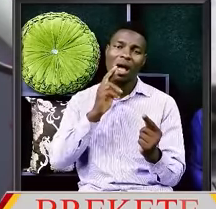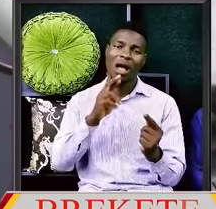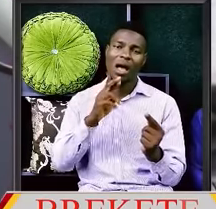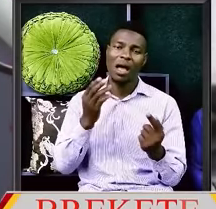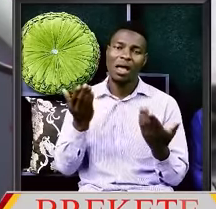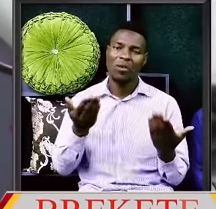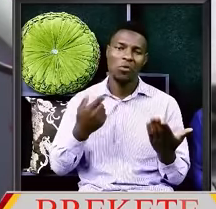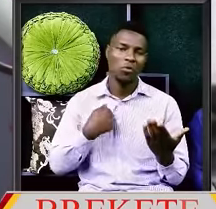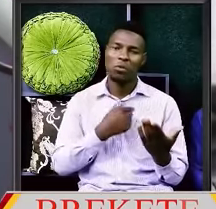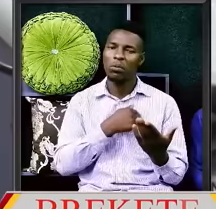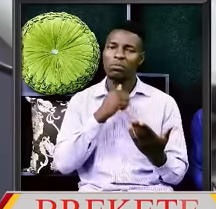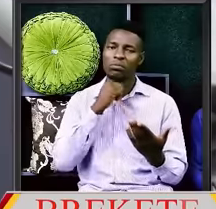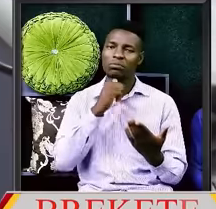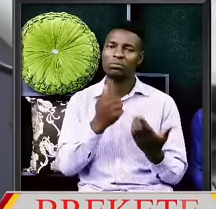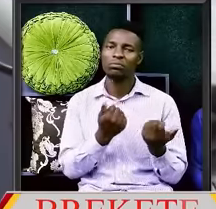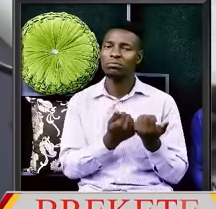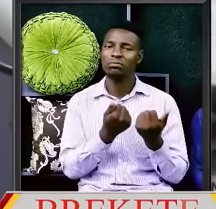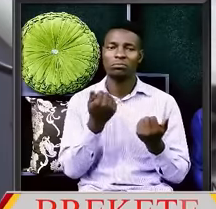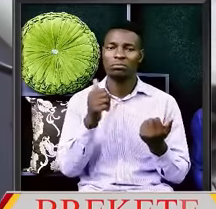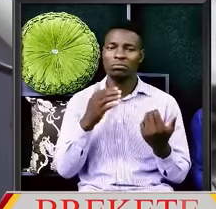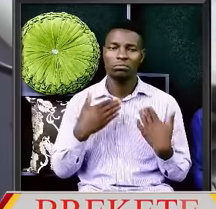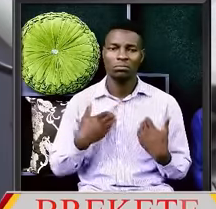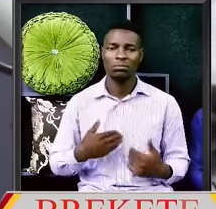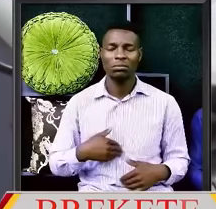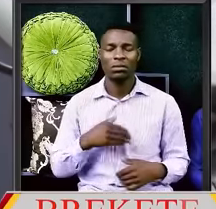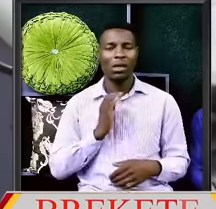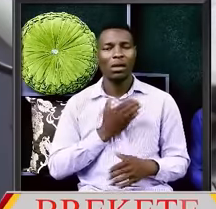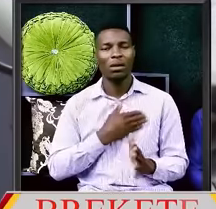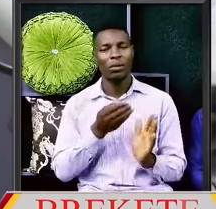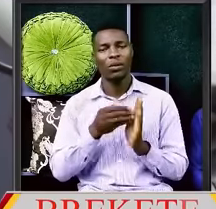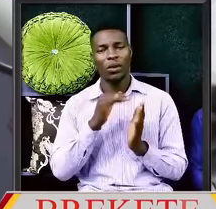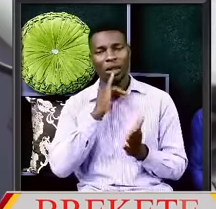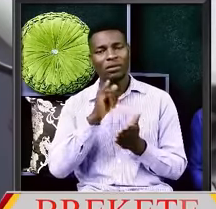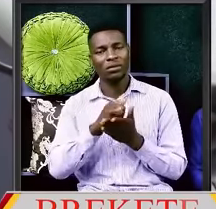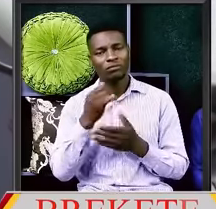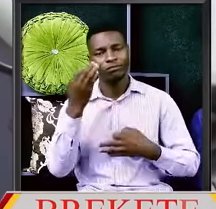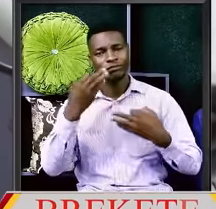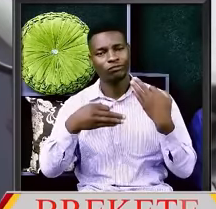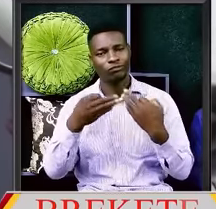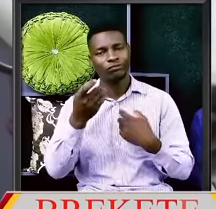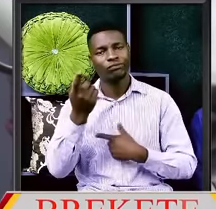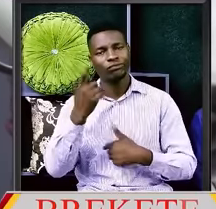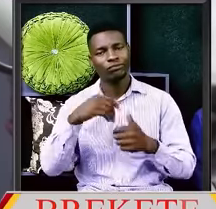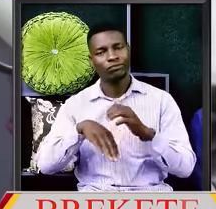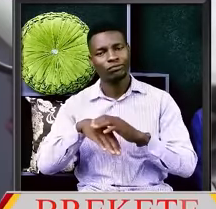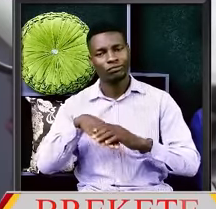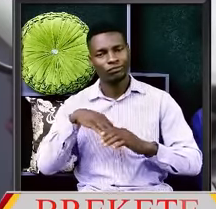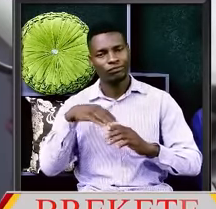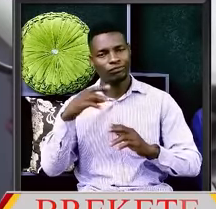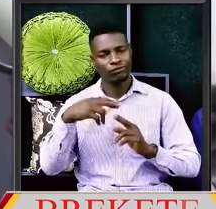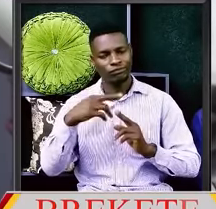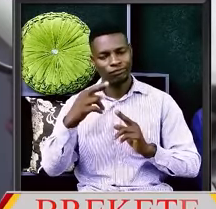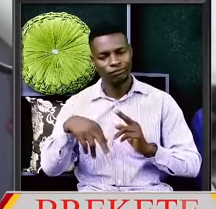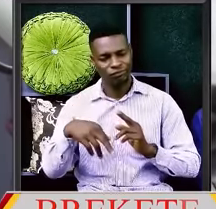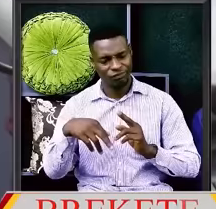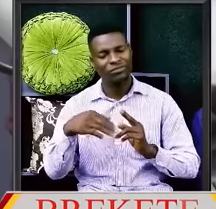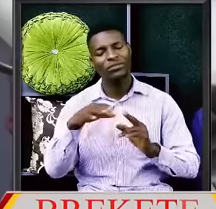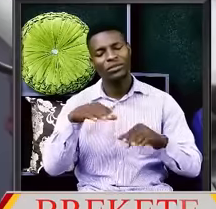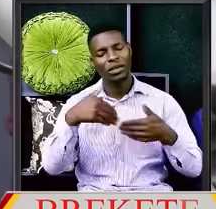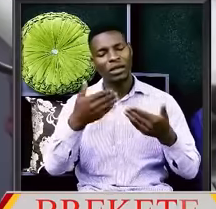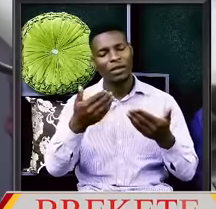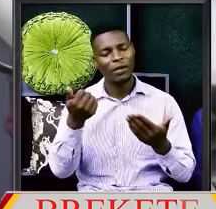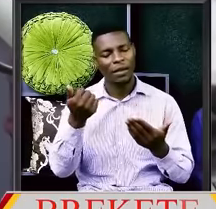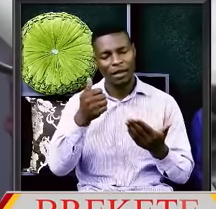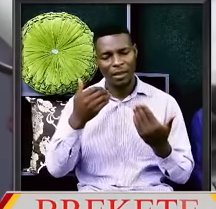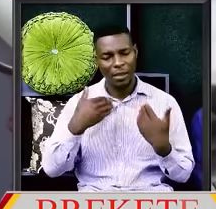take side with anybody. Our own be say, make justice just come out. Make them give anybody we